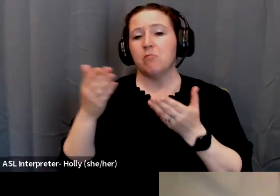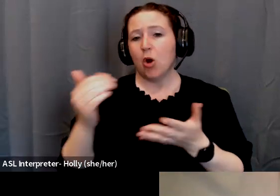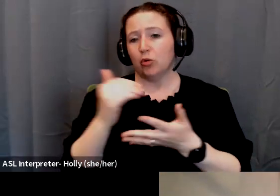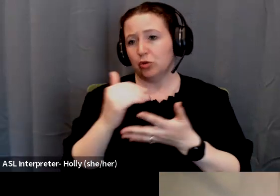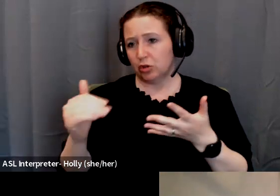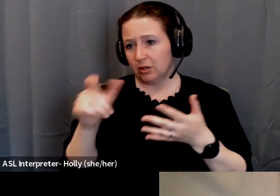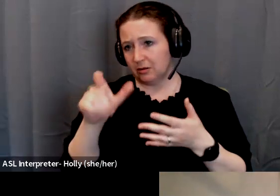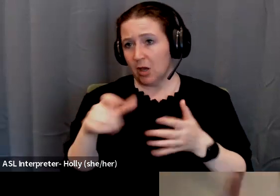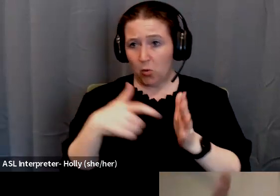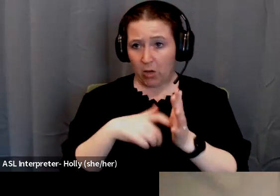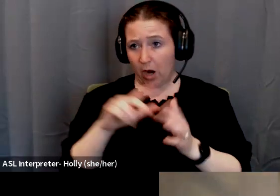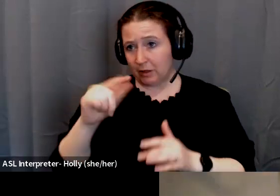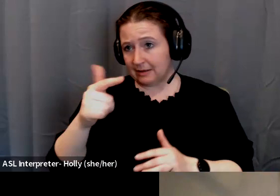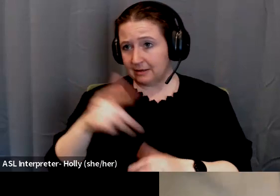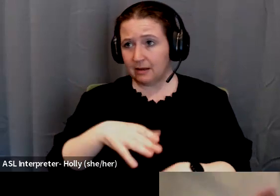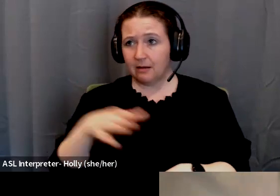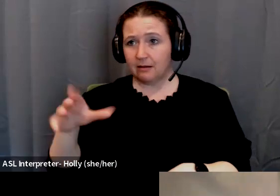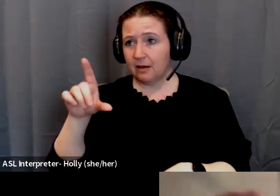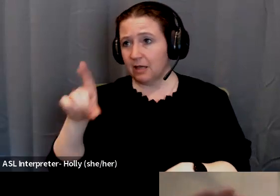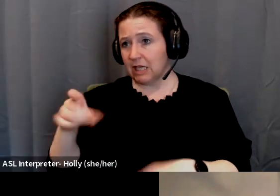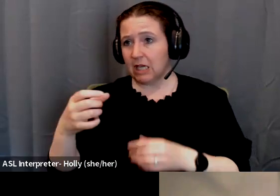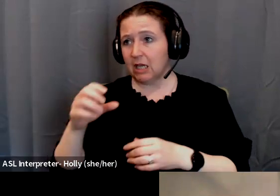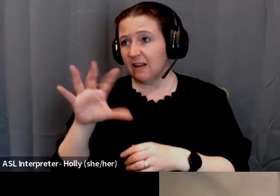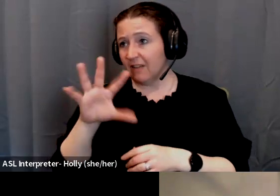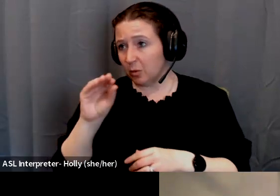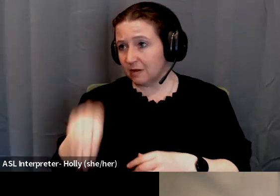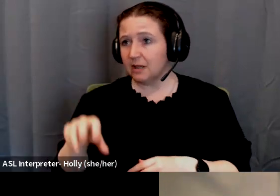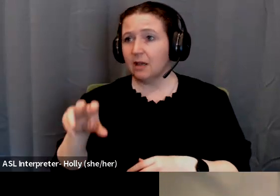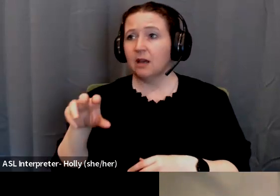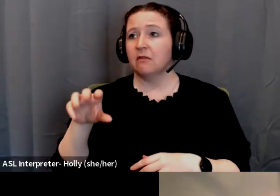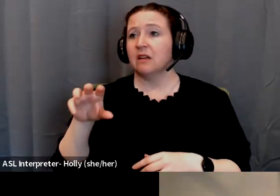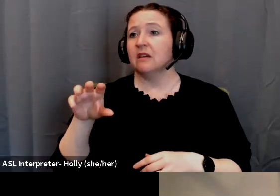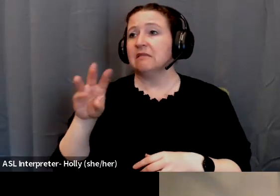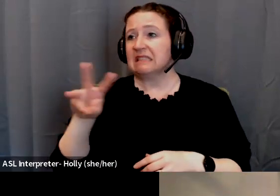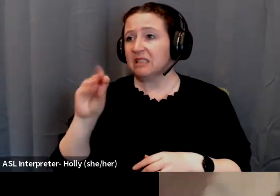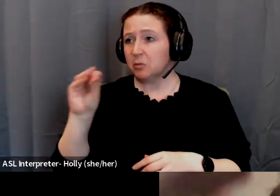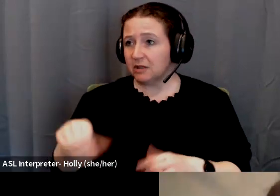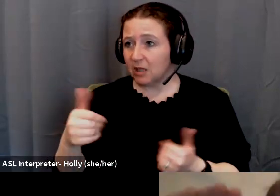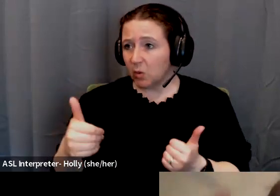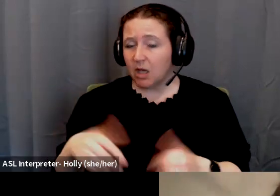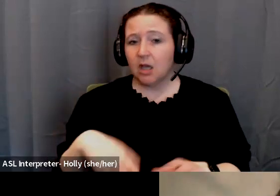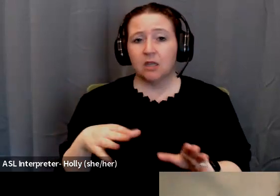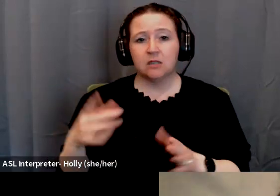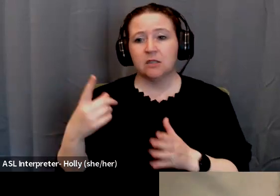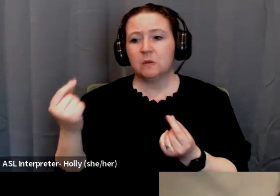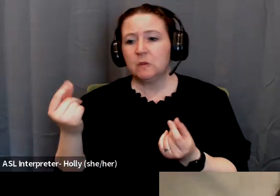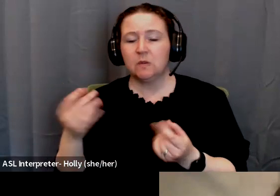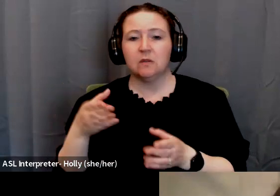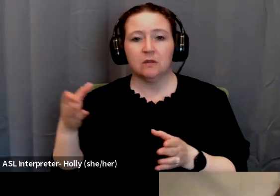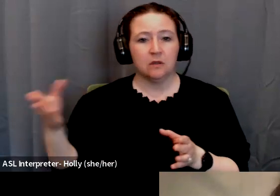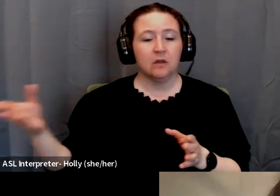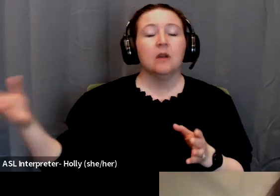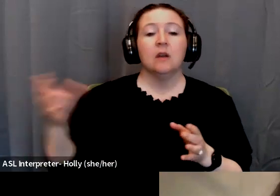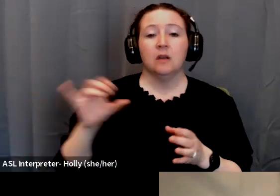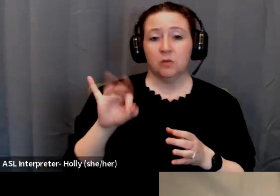second? Is it a majority vote or 2/3? And how does it, what does it do? So really, if you